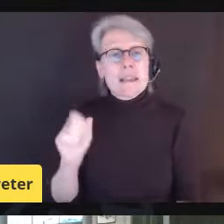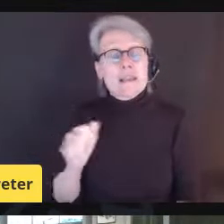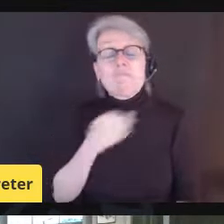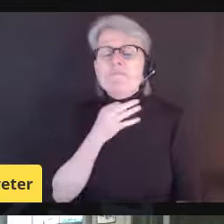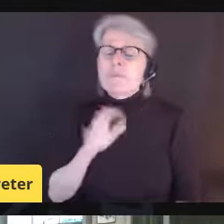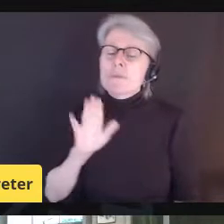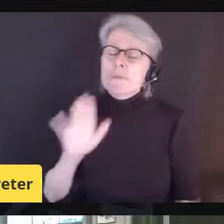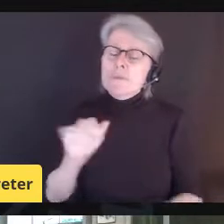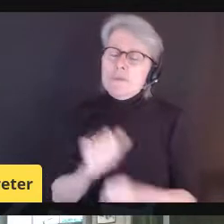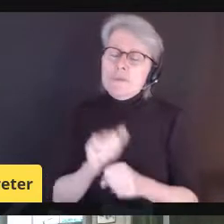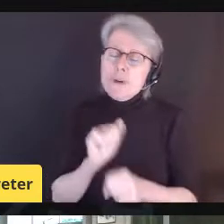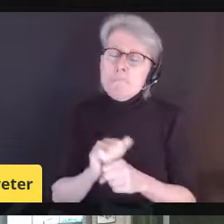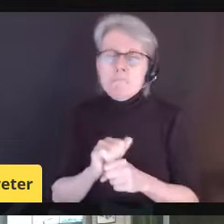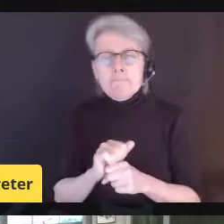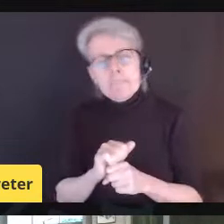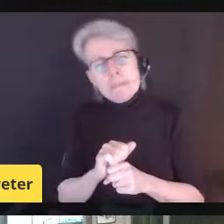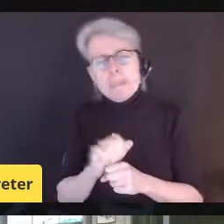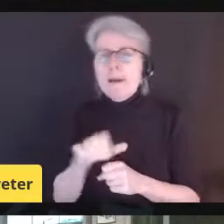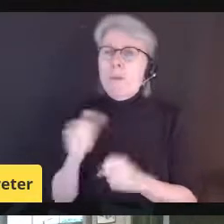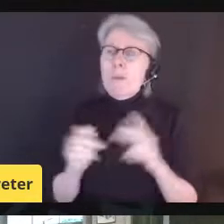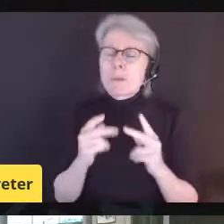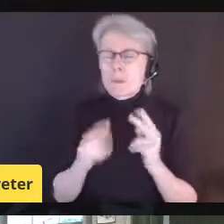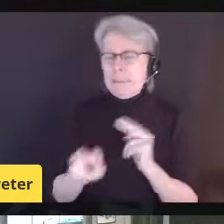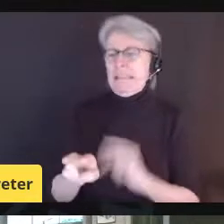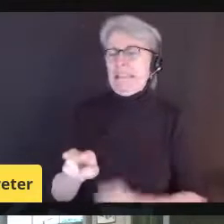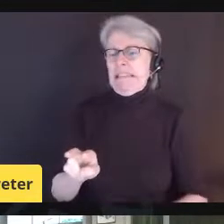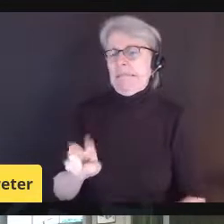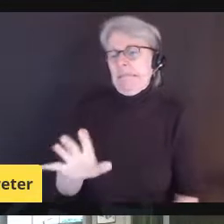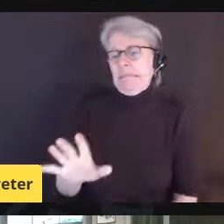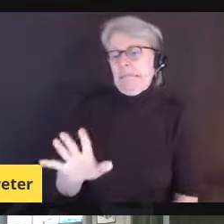that others might find a bit weird, but you love?